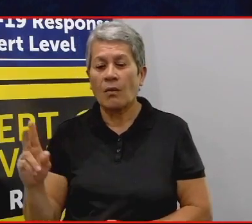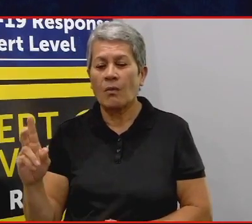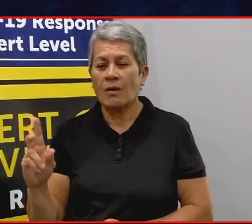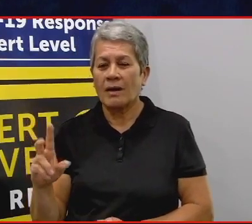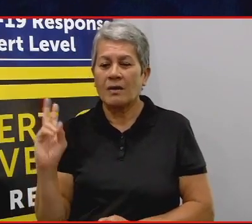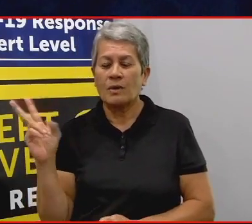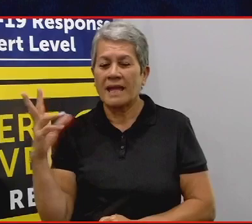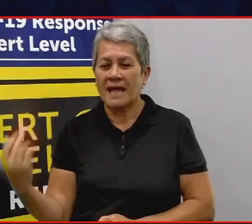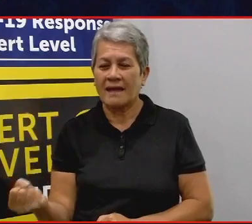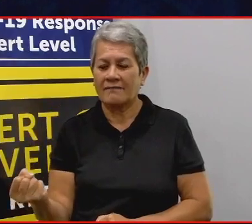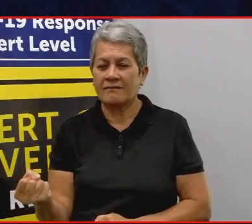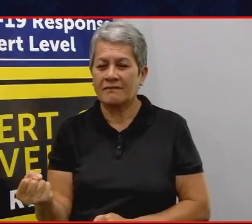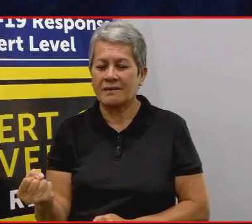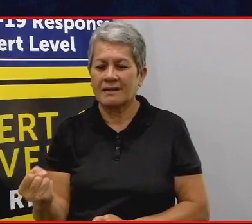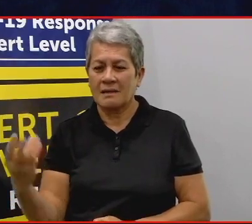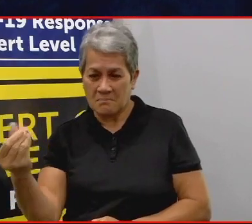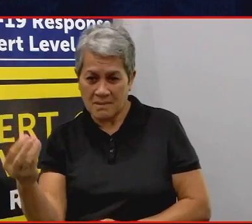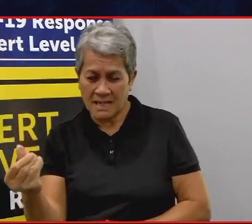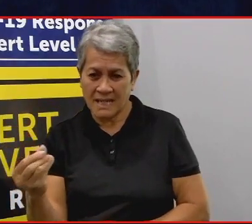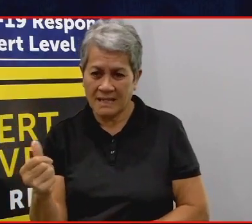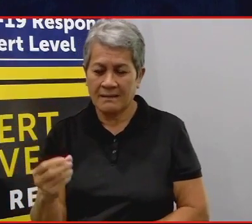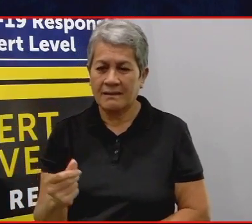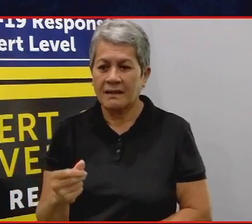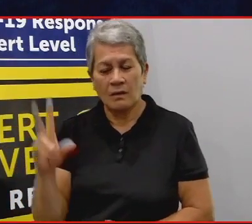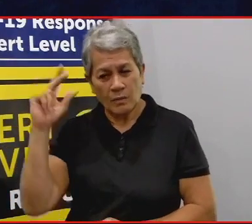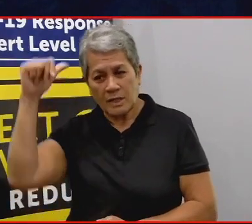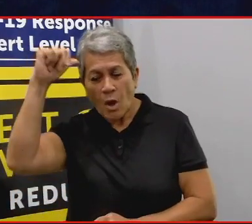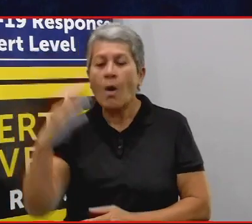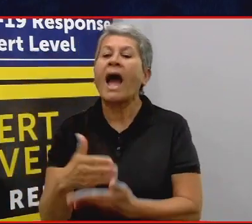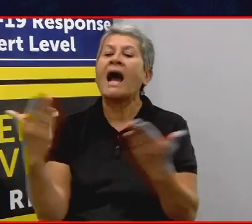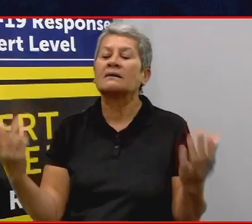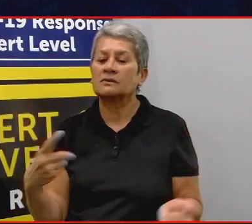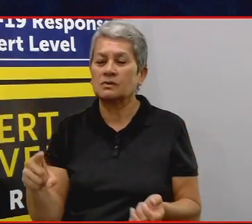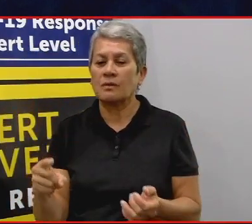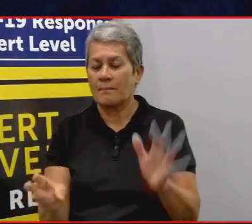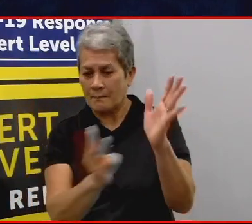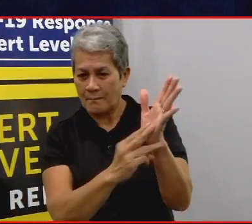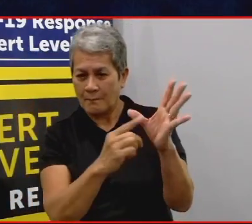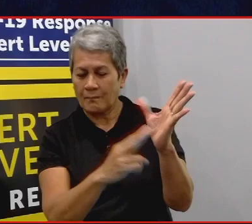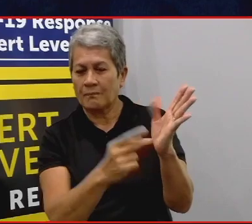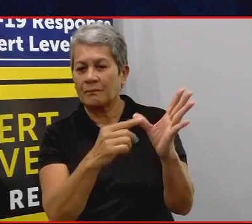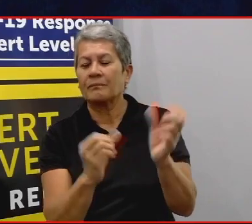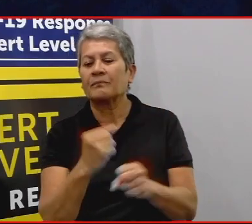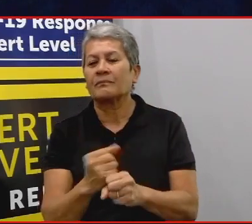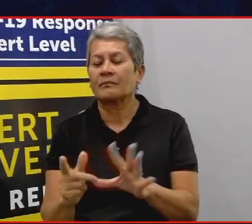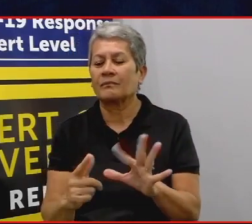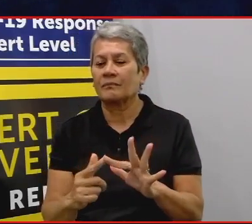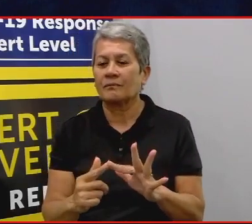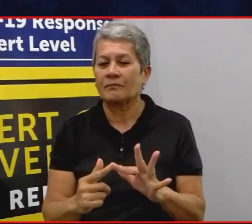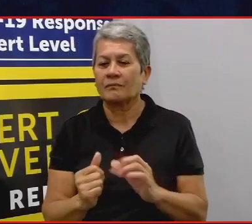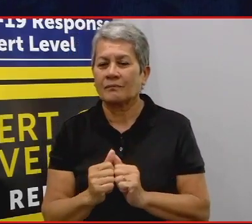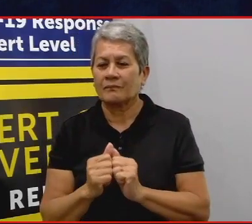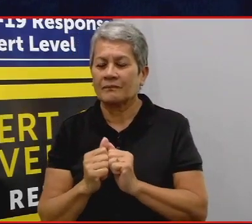cash management strategy. This strategy ensures the government has 3 months